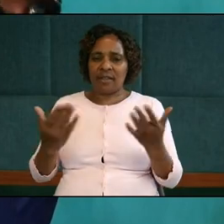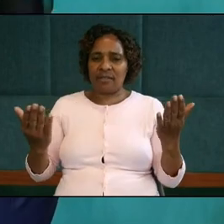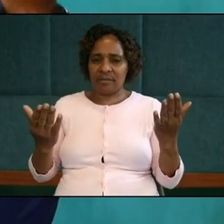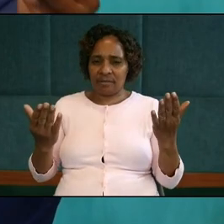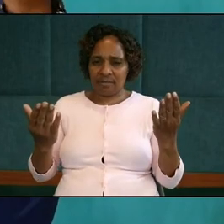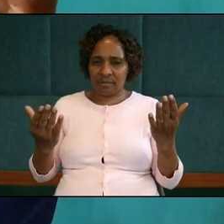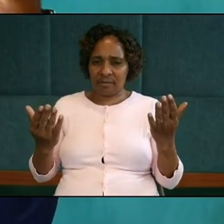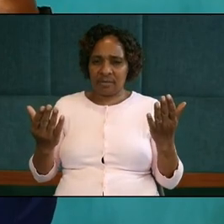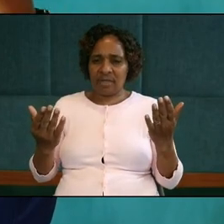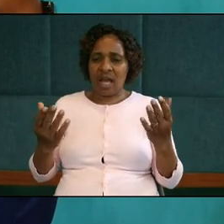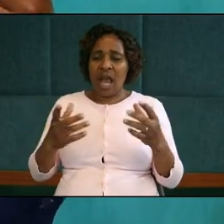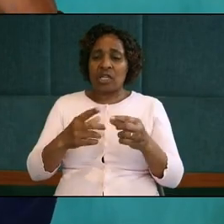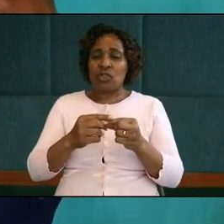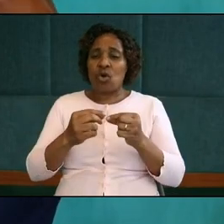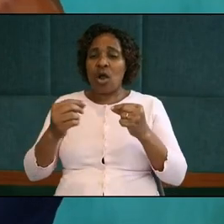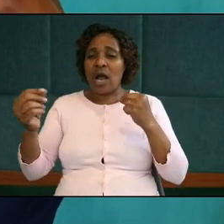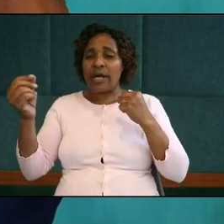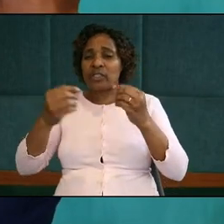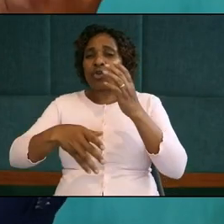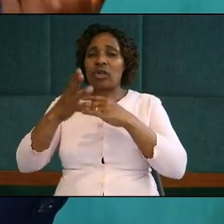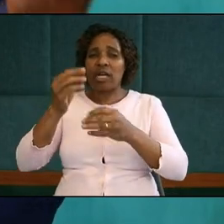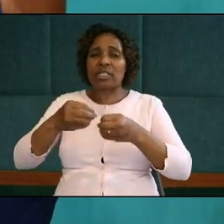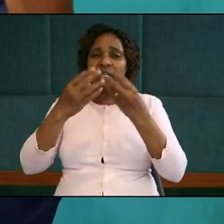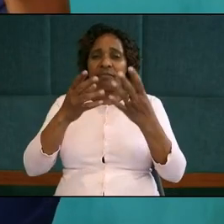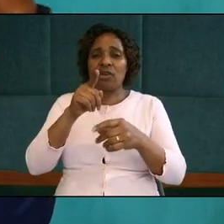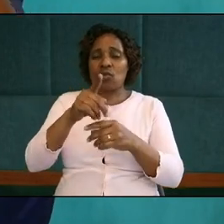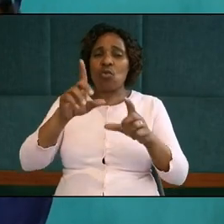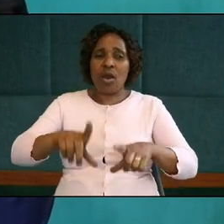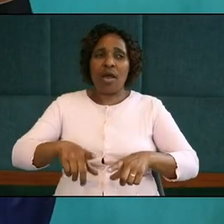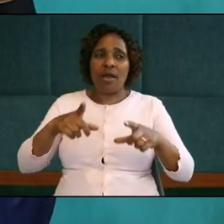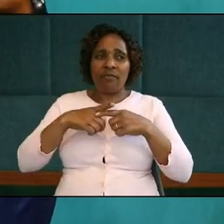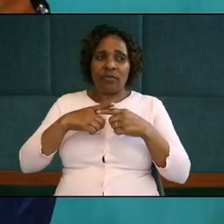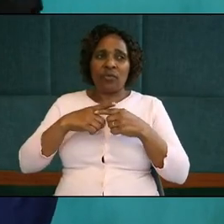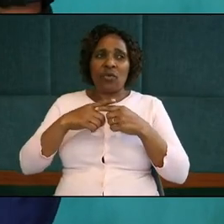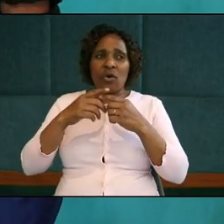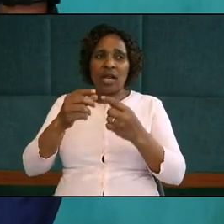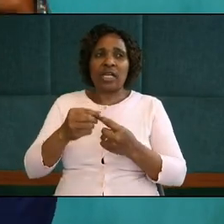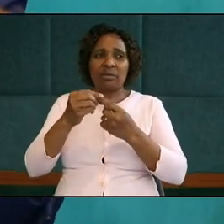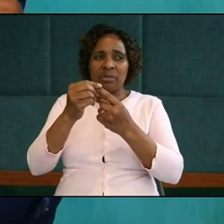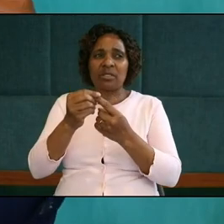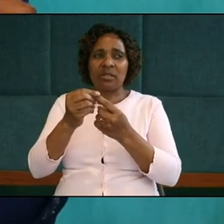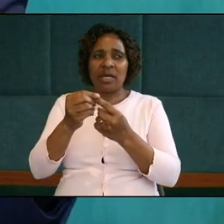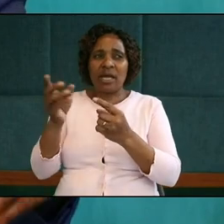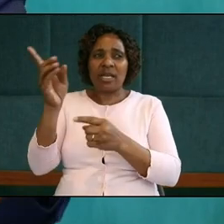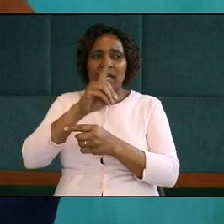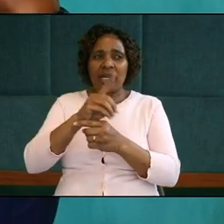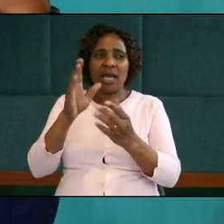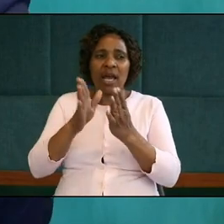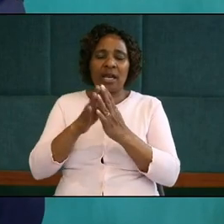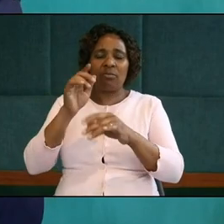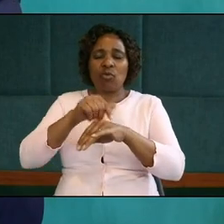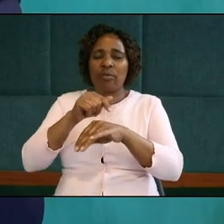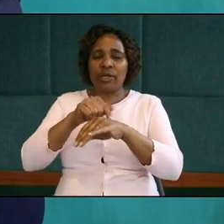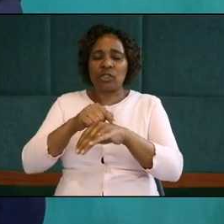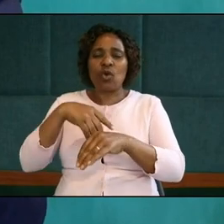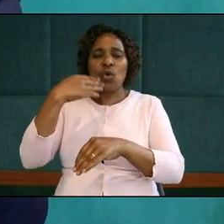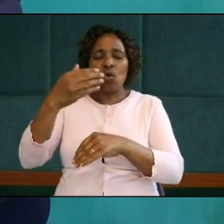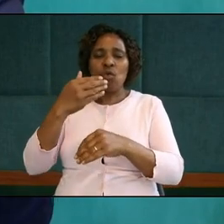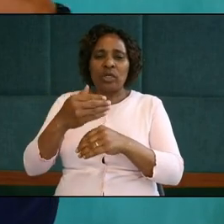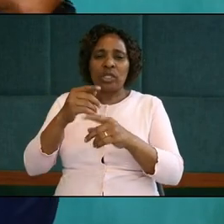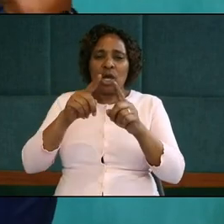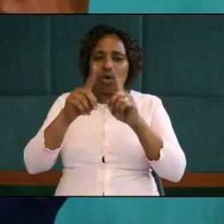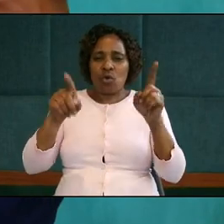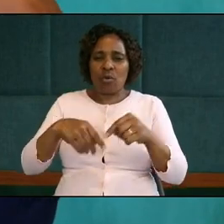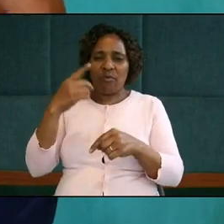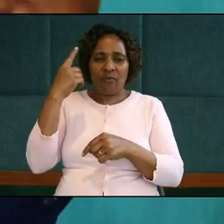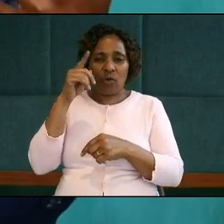right? As long as God has given you life, on a particular day, in a particular moment, there is always room for